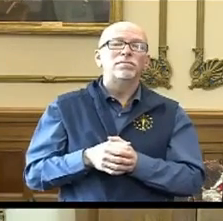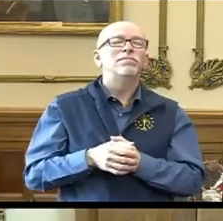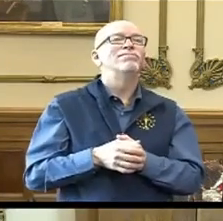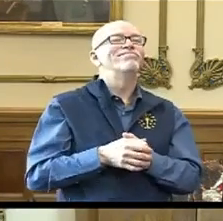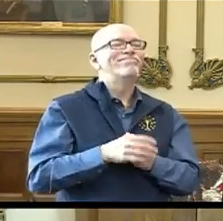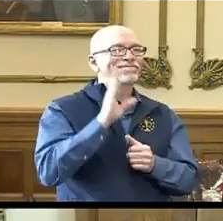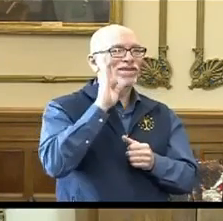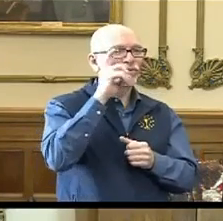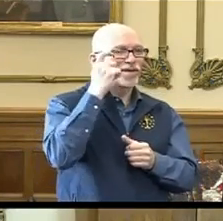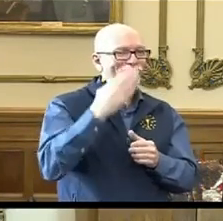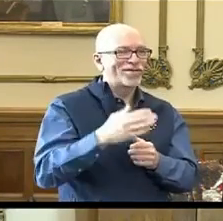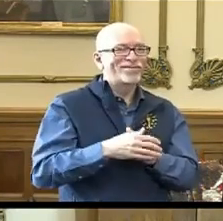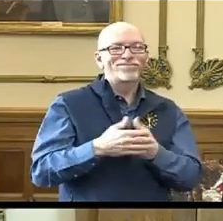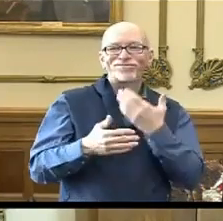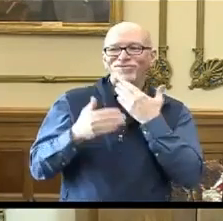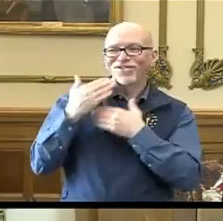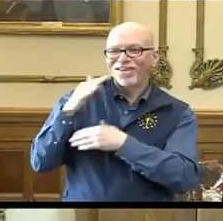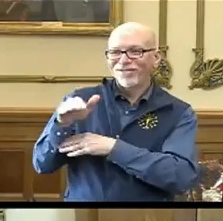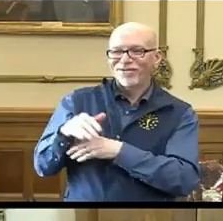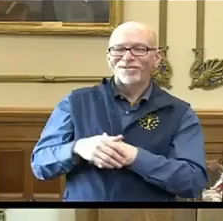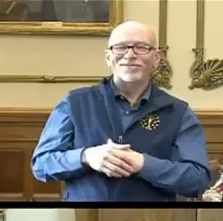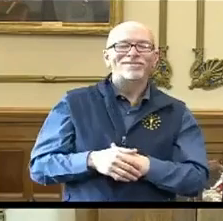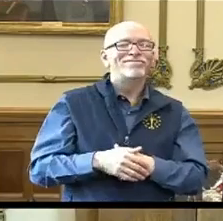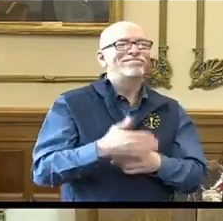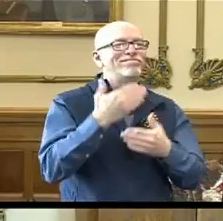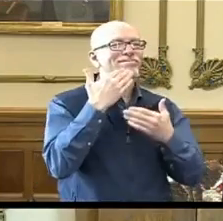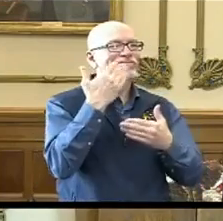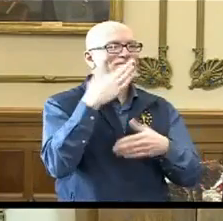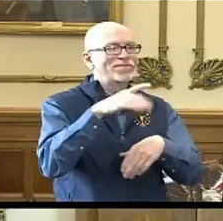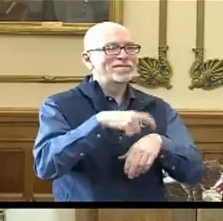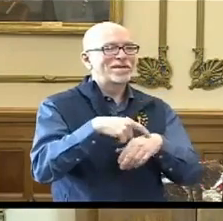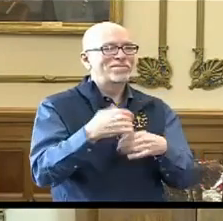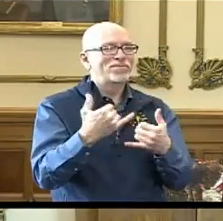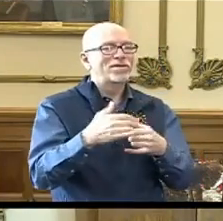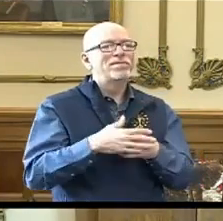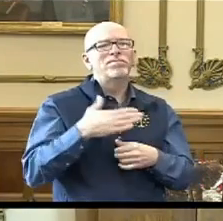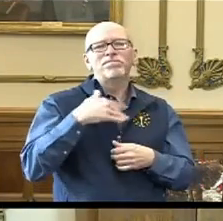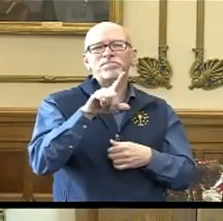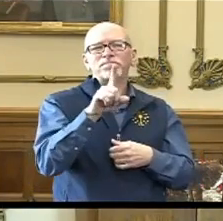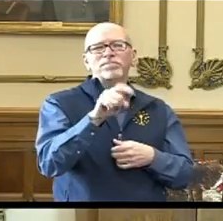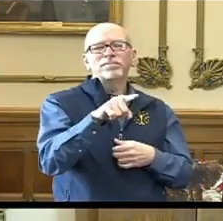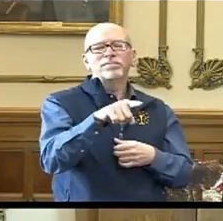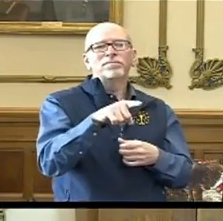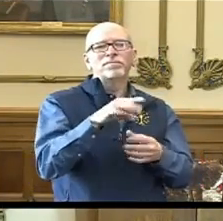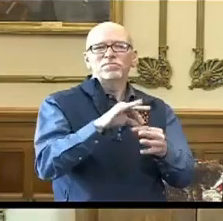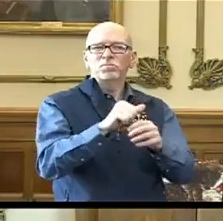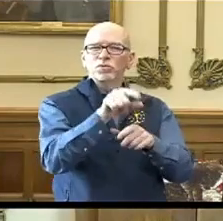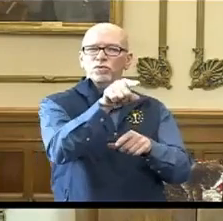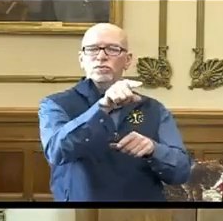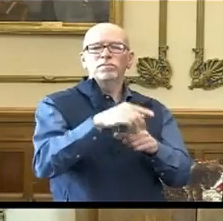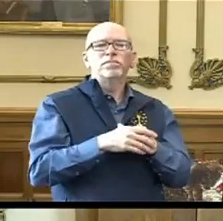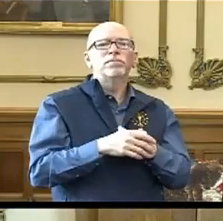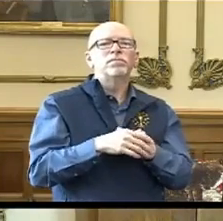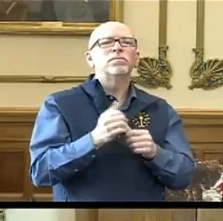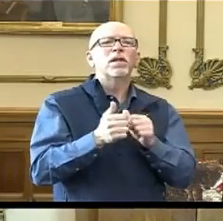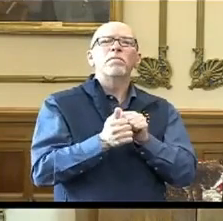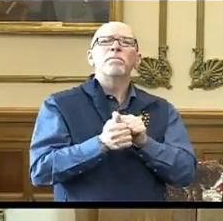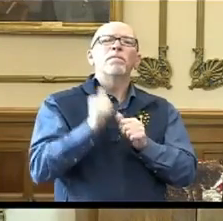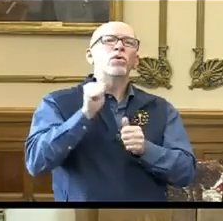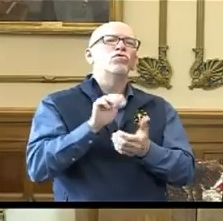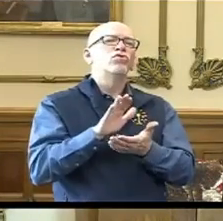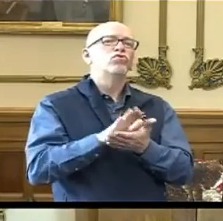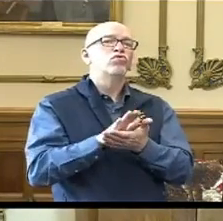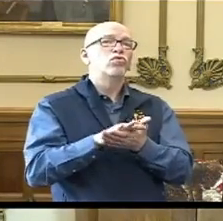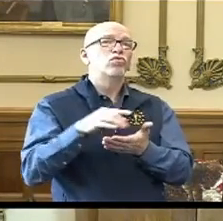Hello, Governor. Good afternoon. Hey, thank you for your time today. My question involves youth. With most schools